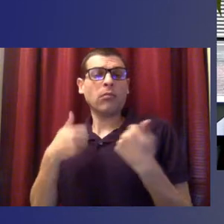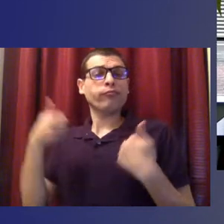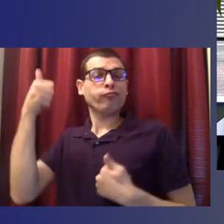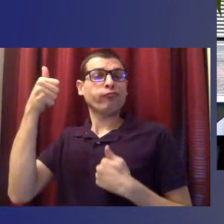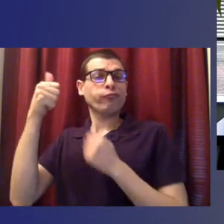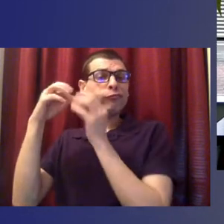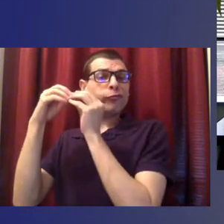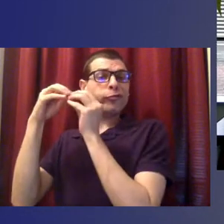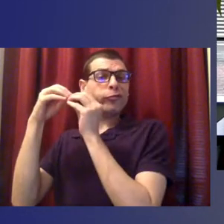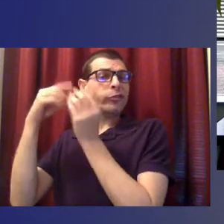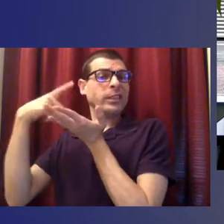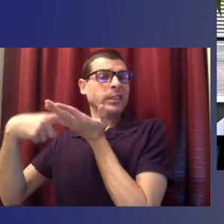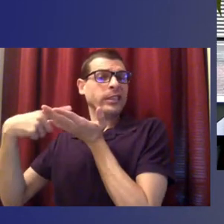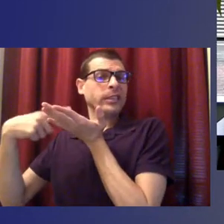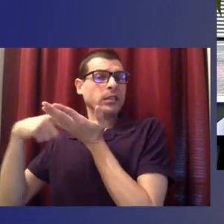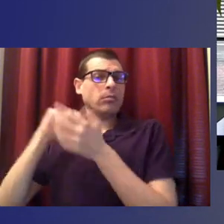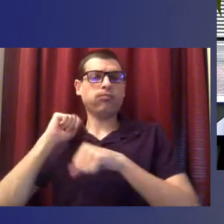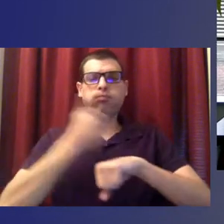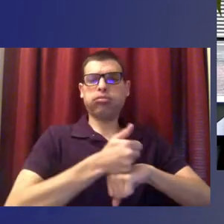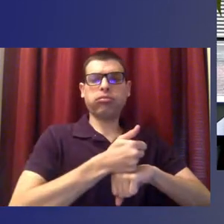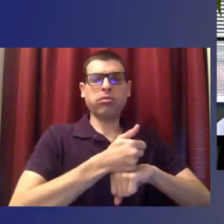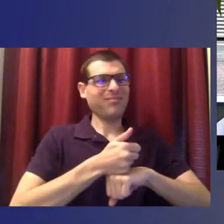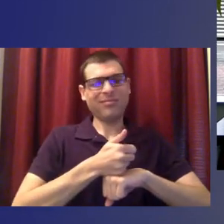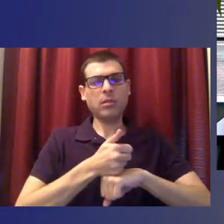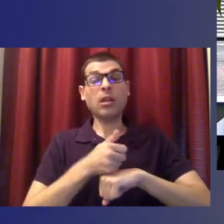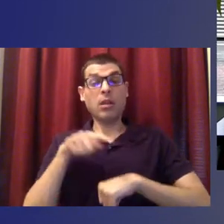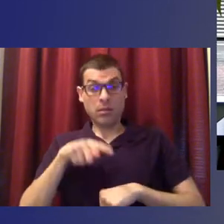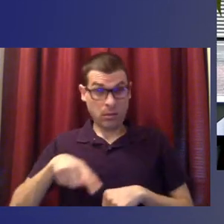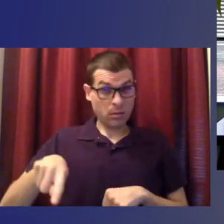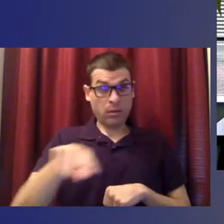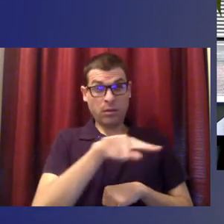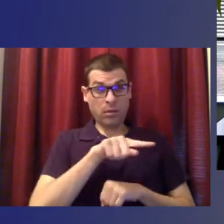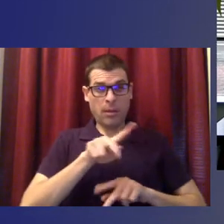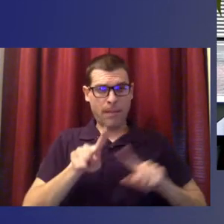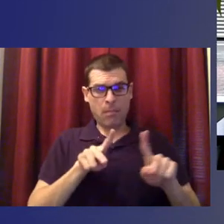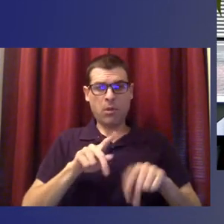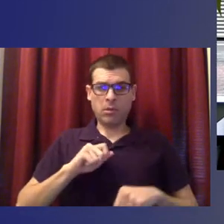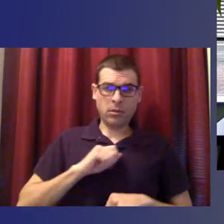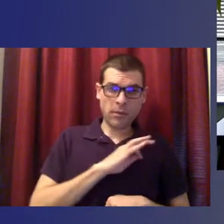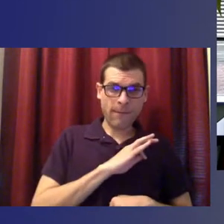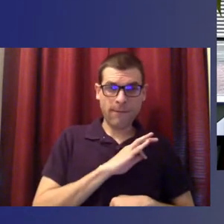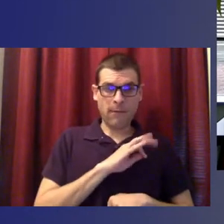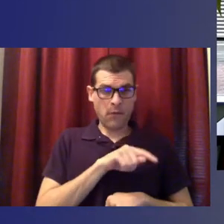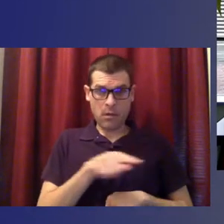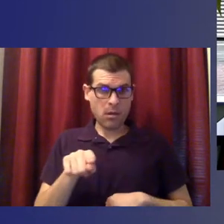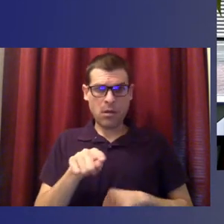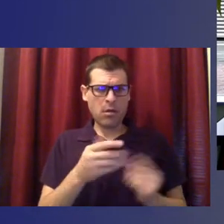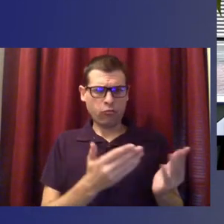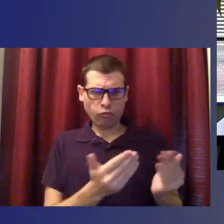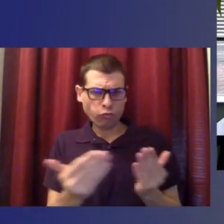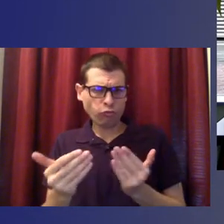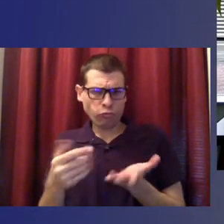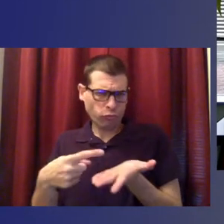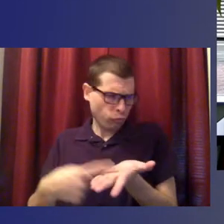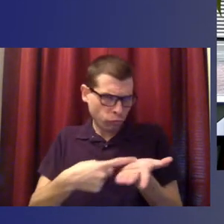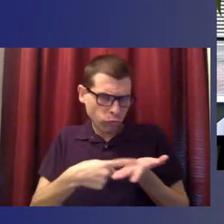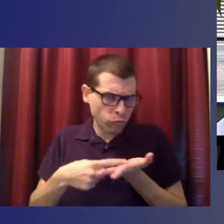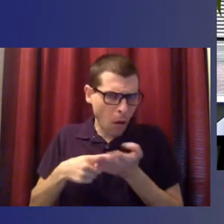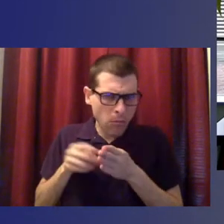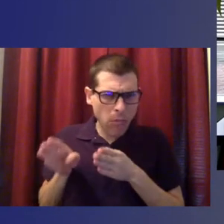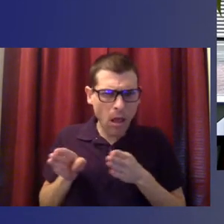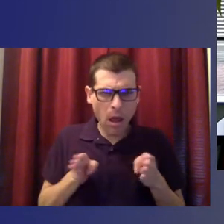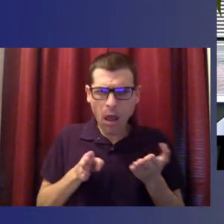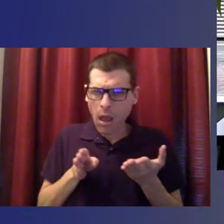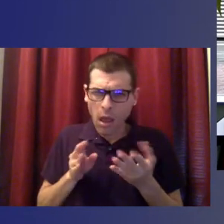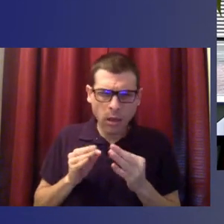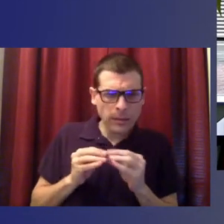from all levels of our county so that they're bought in. This is a created plan alongside